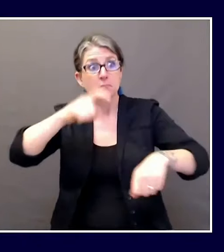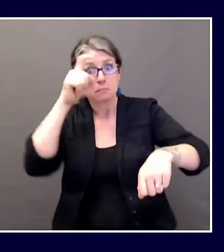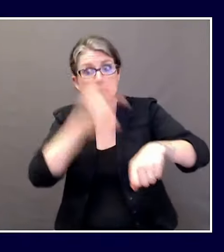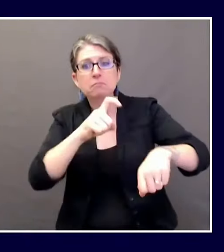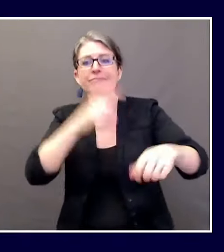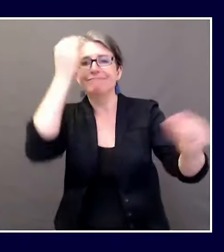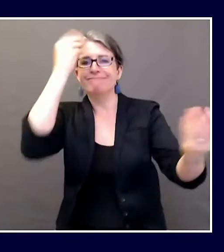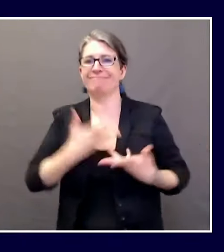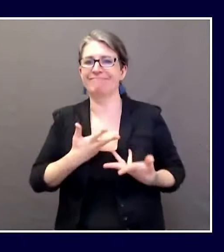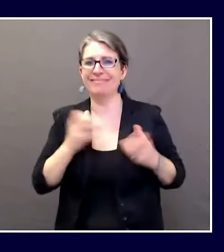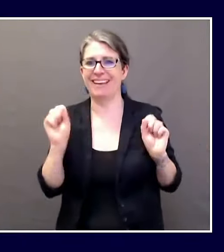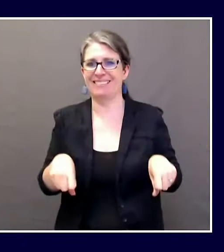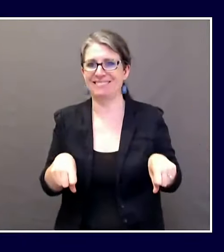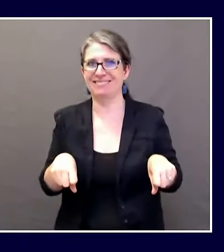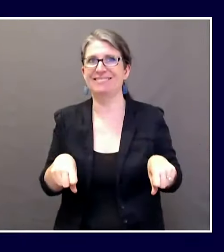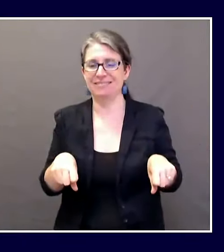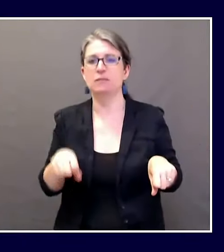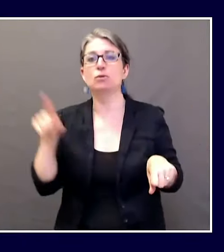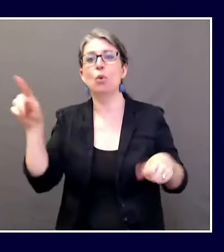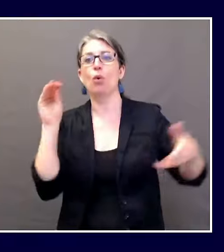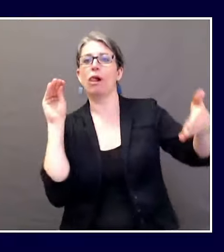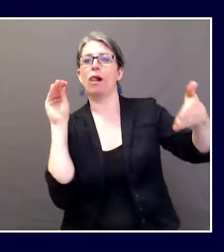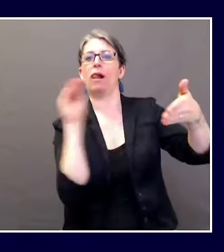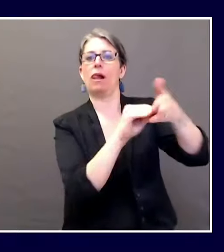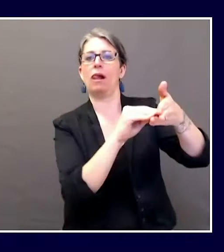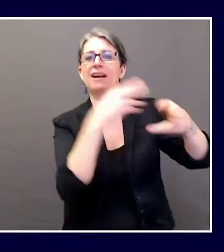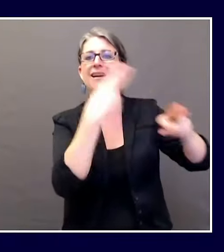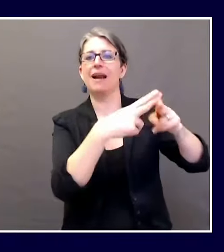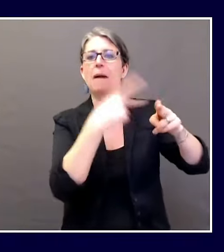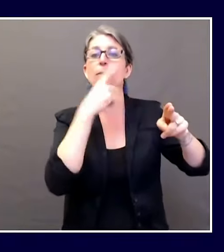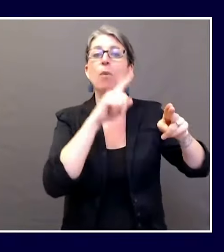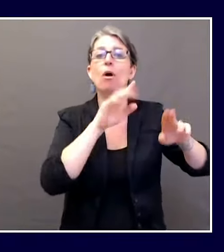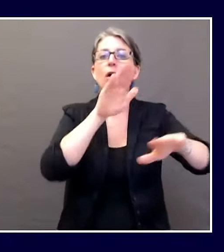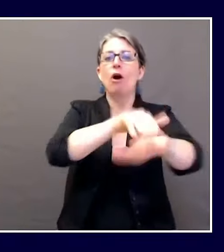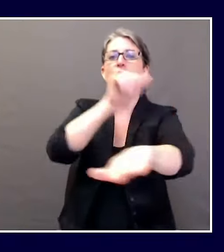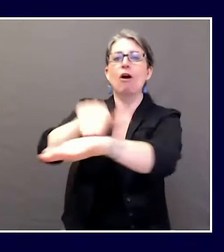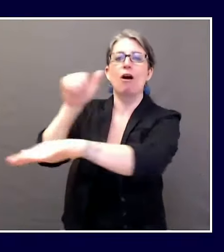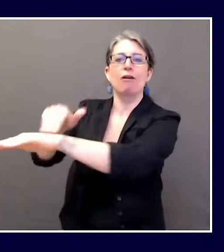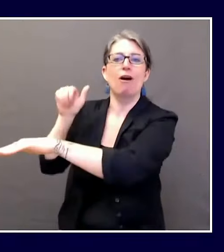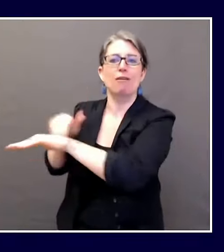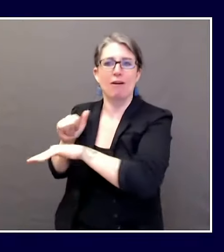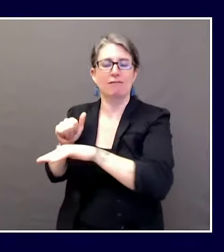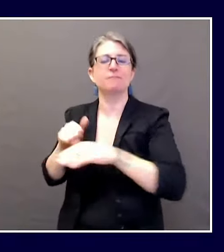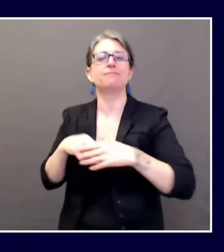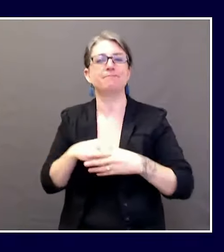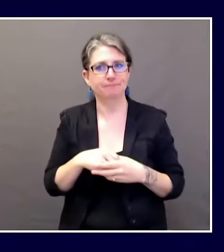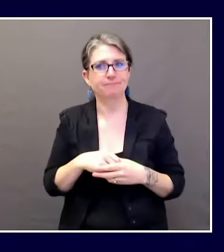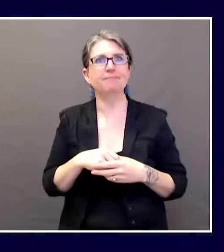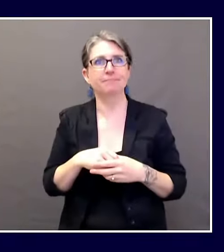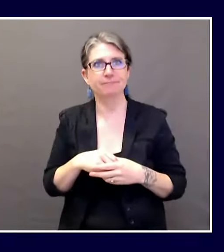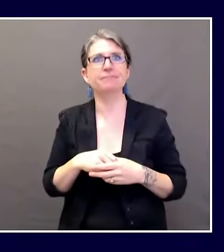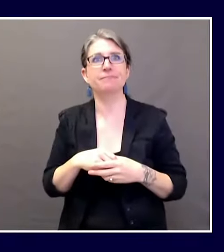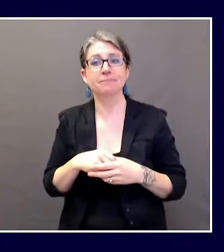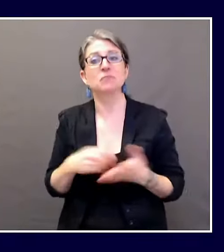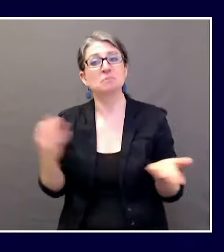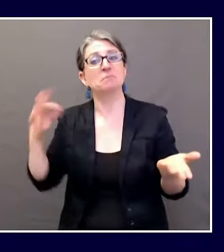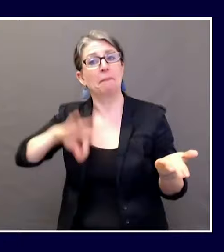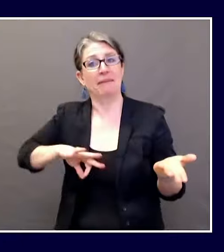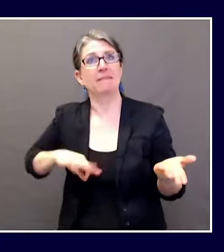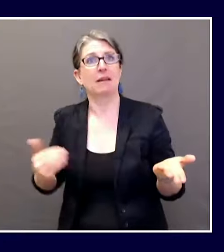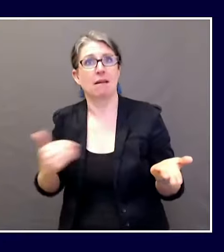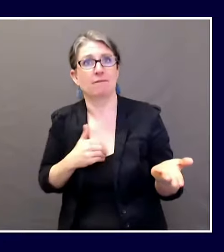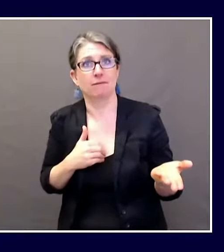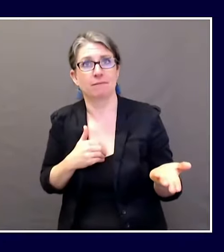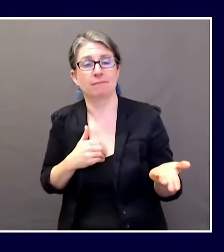into. For those who are under the age of 50, you can say, in effect, even though I'm not eligible